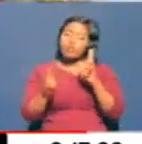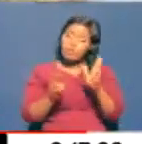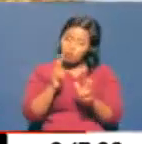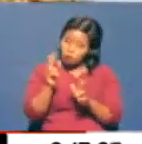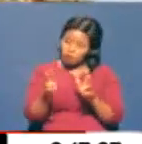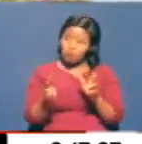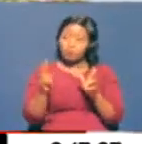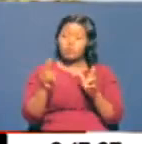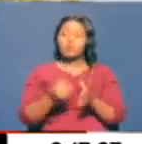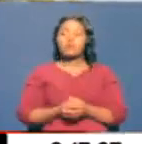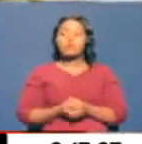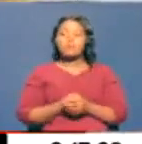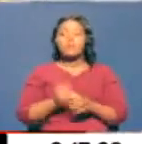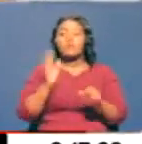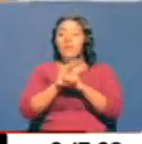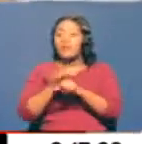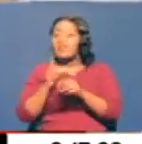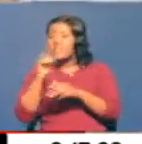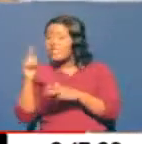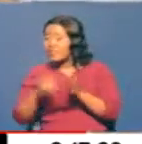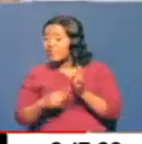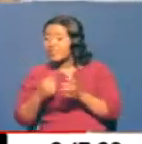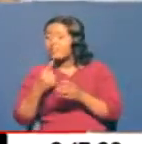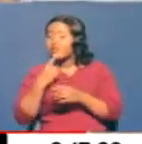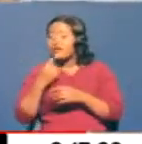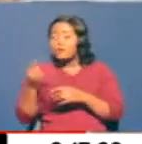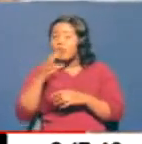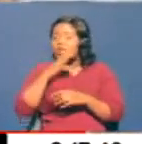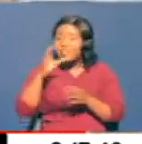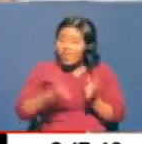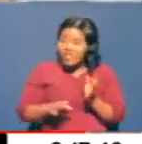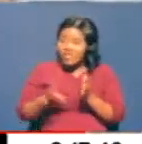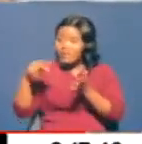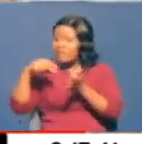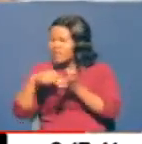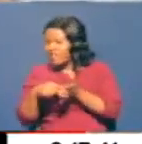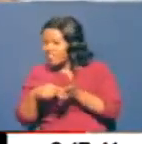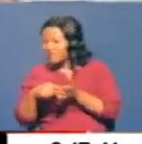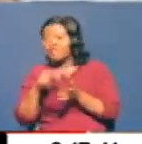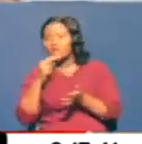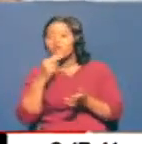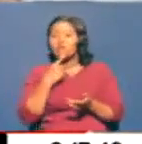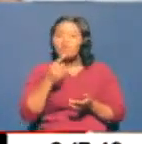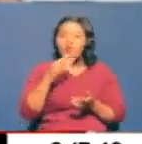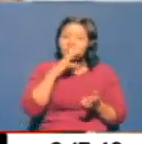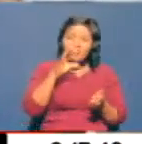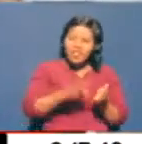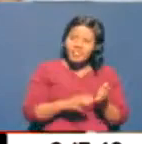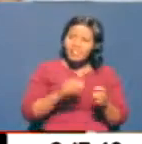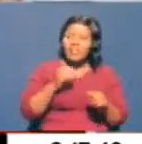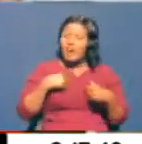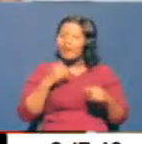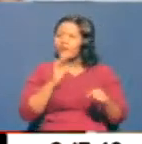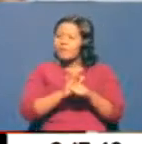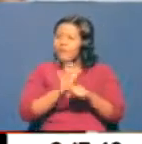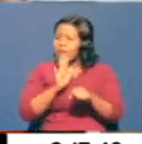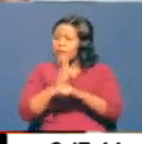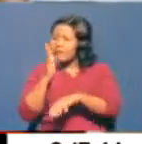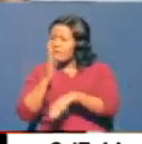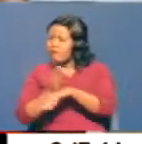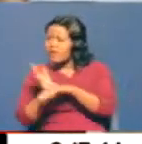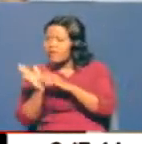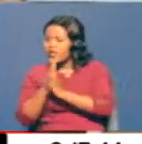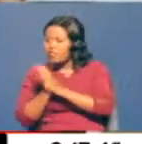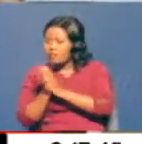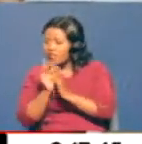2022. Kwa nasema Gideon atakimbia urais. Gideon afanyi. Gideon, mulisikia mambo mengi sio? Lakini ametulia